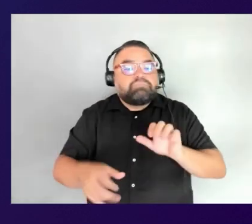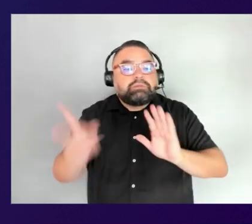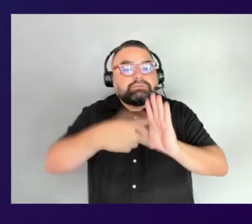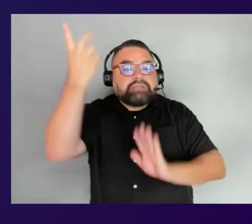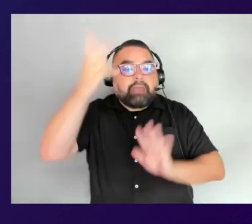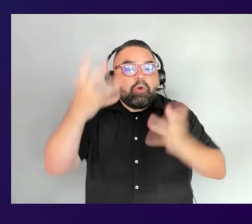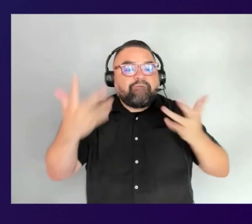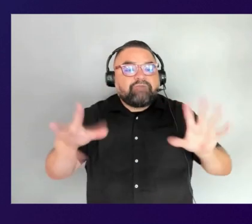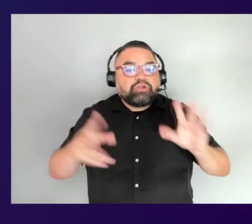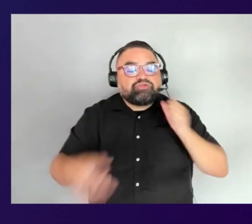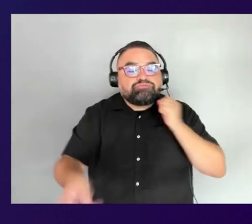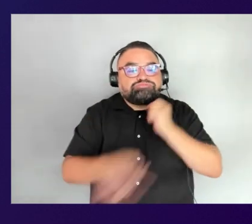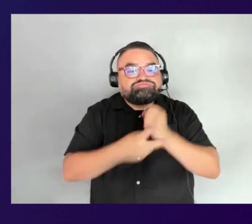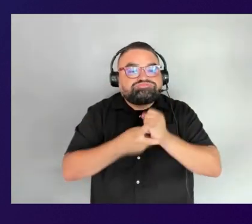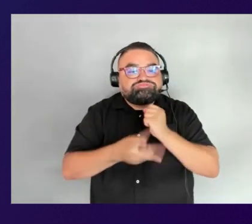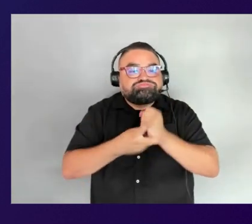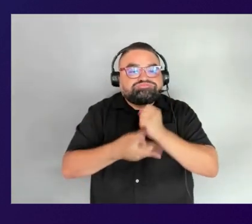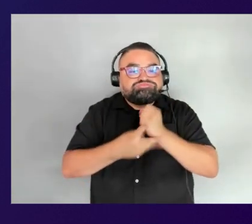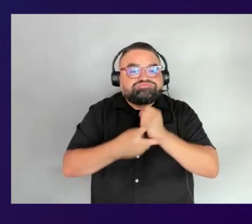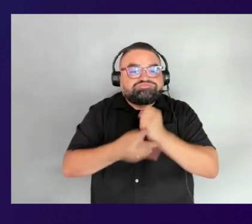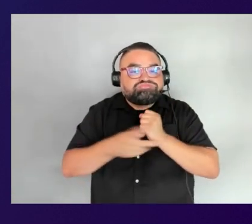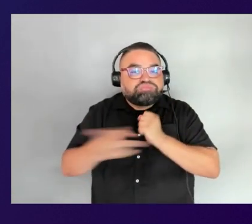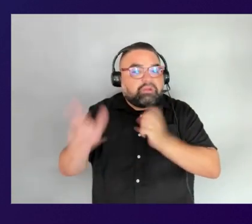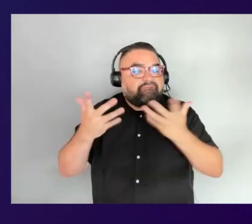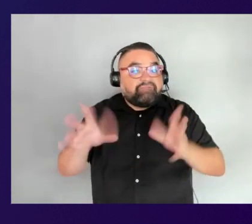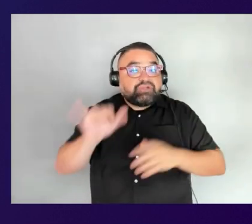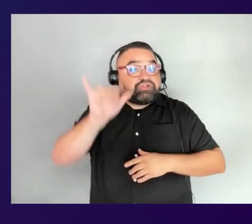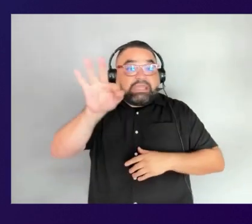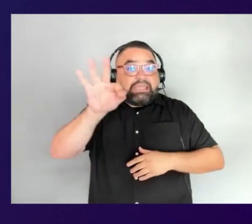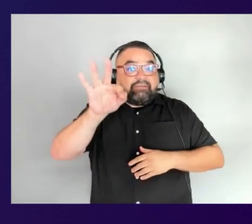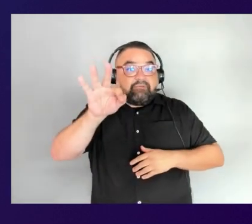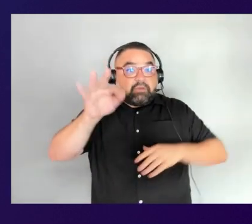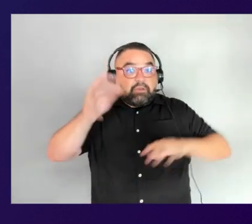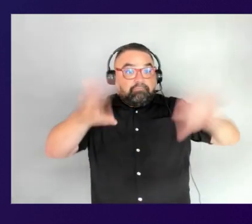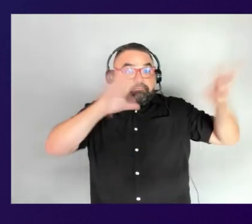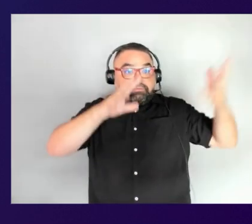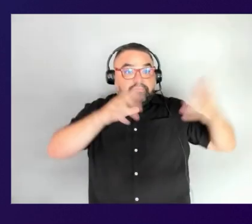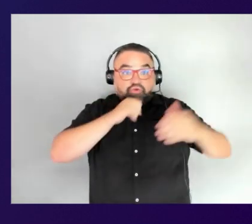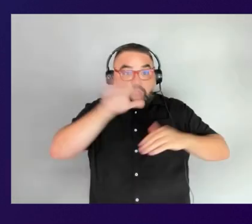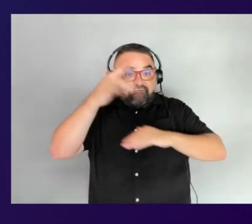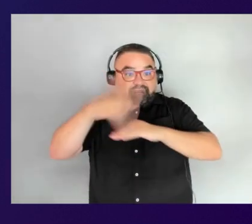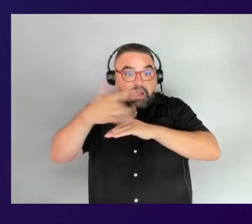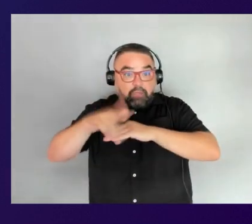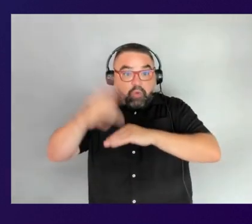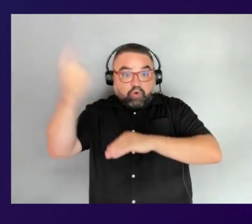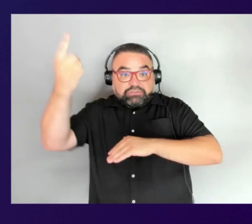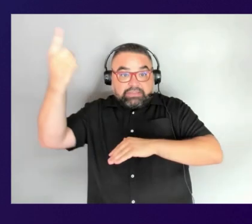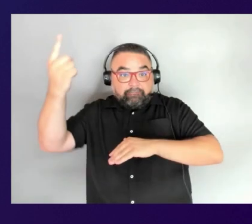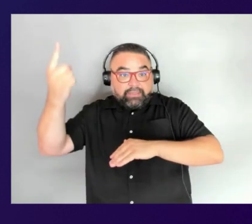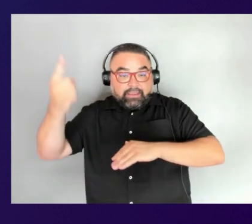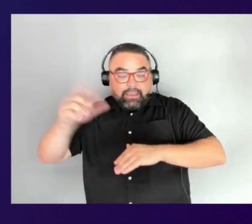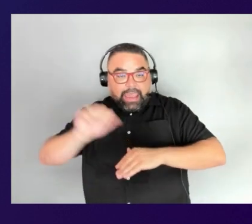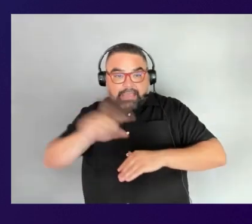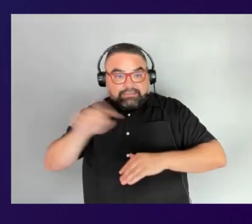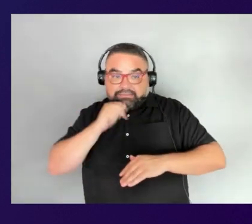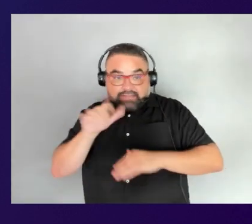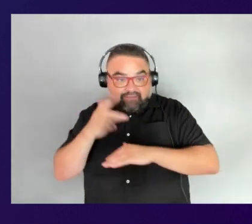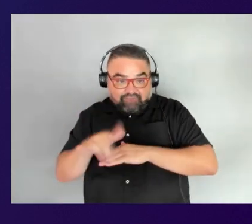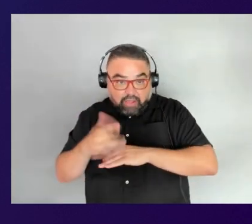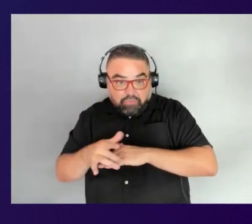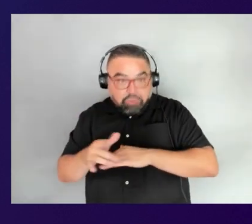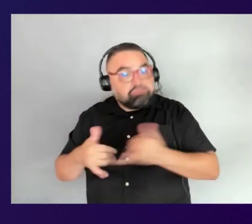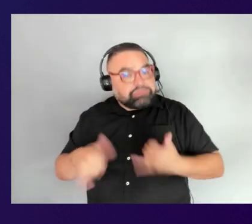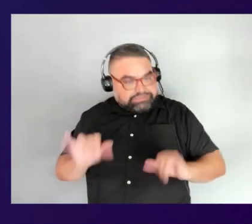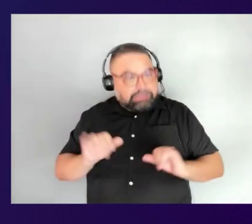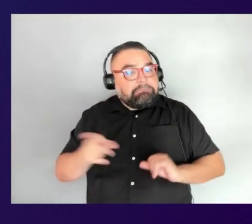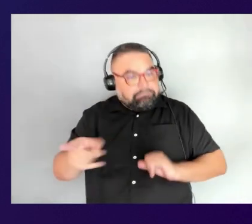automatically fails over across AZs in the event of a component unavailability or even AZ unavailability. And multi-AZ file